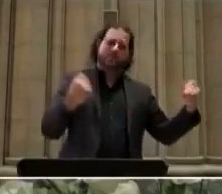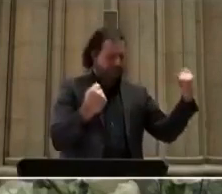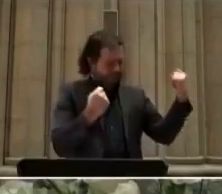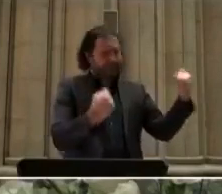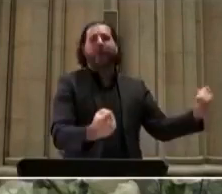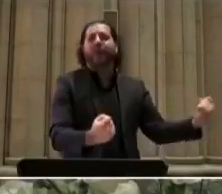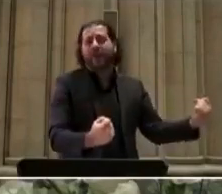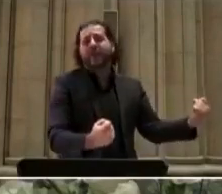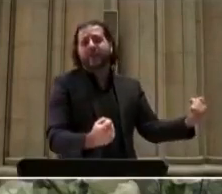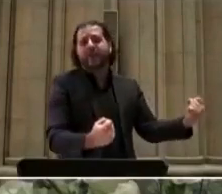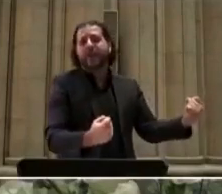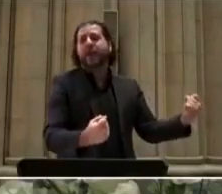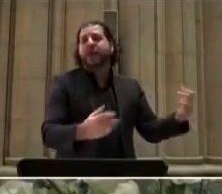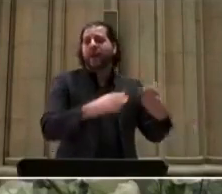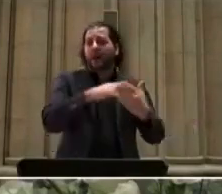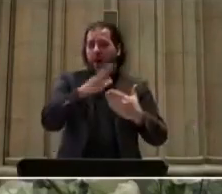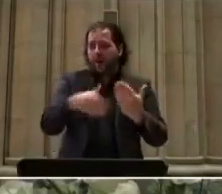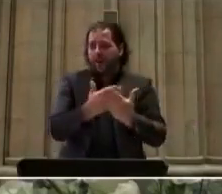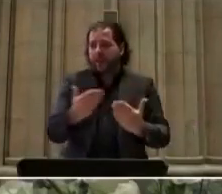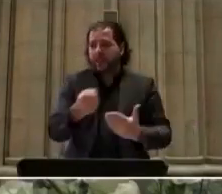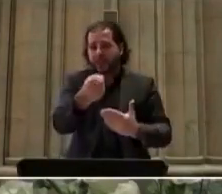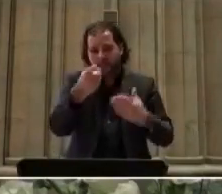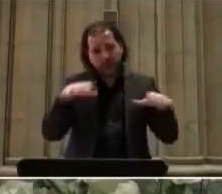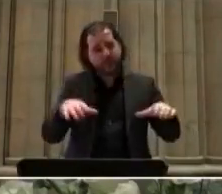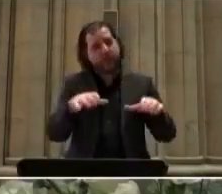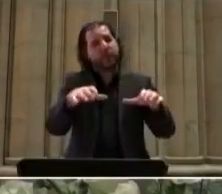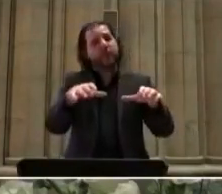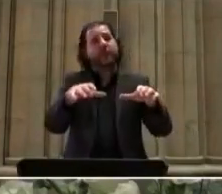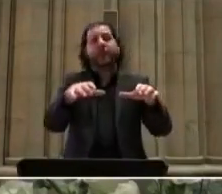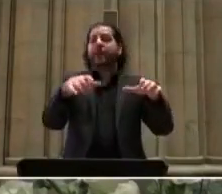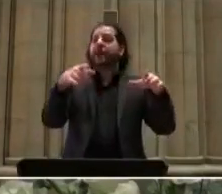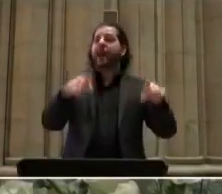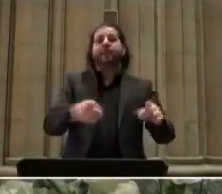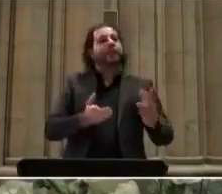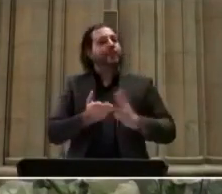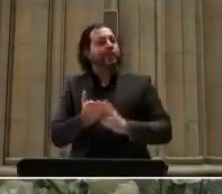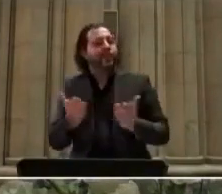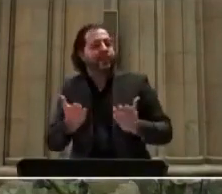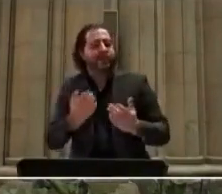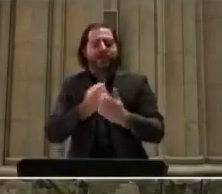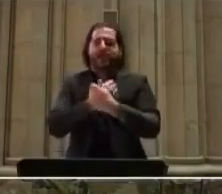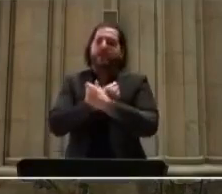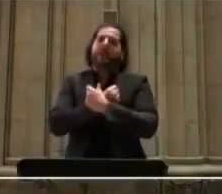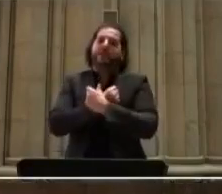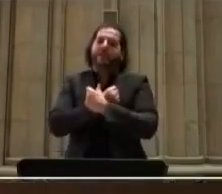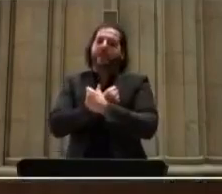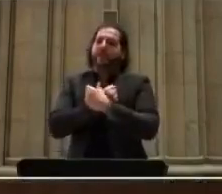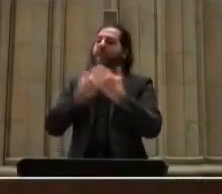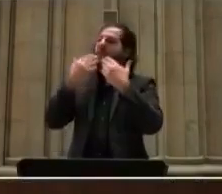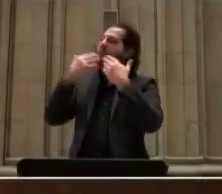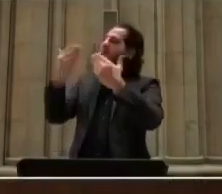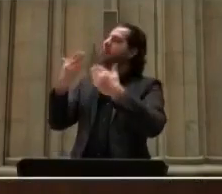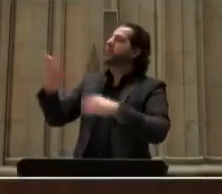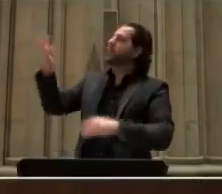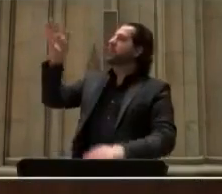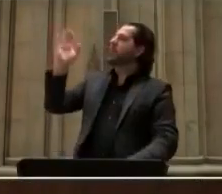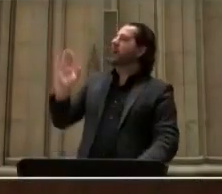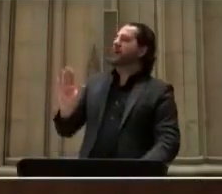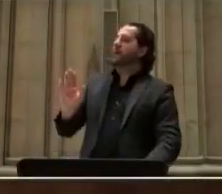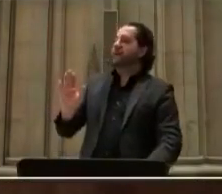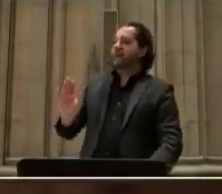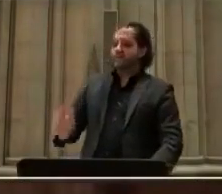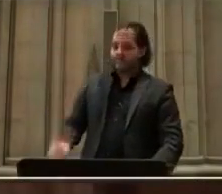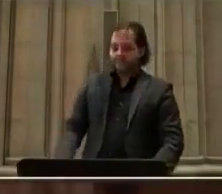strong, and let all you do be done in love. Thanks be to God.